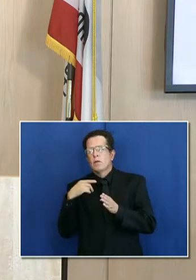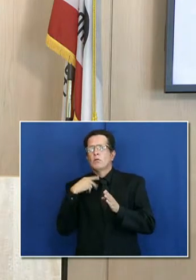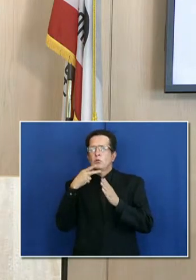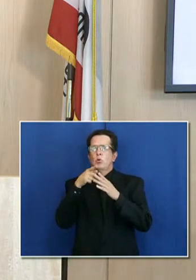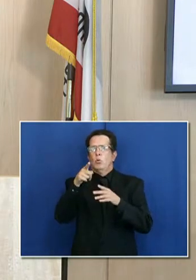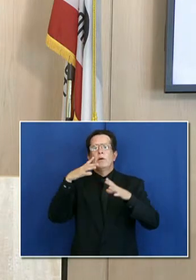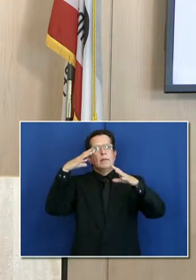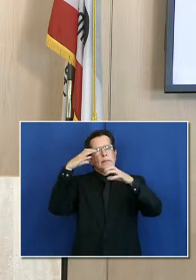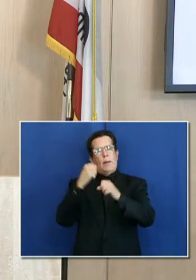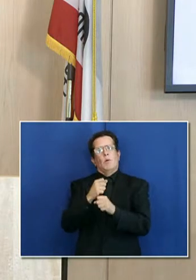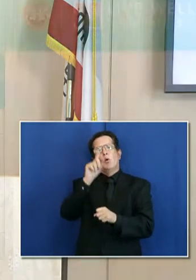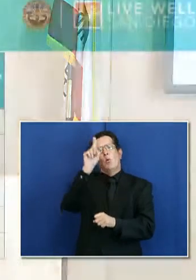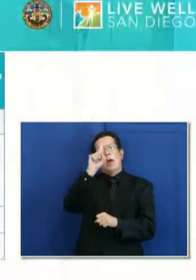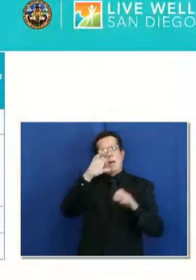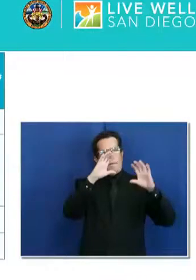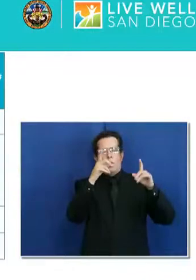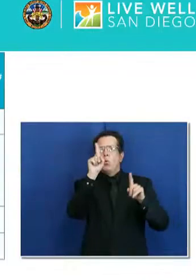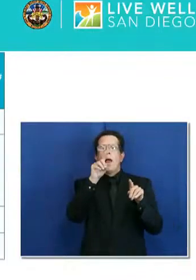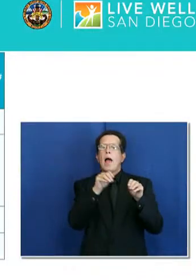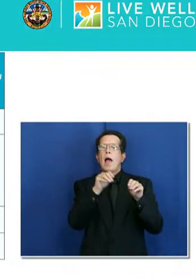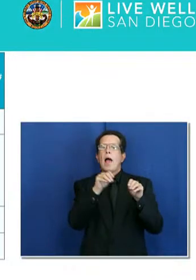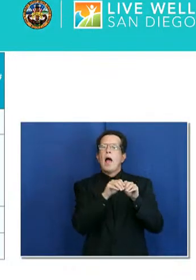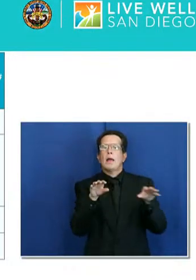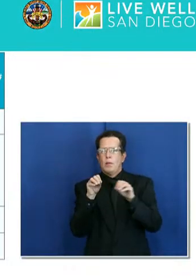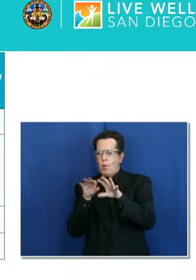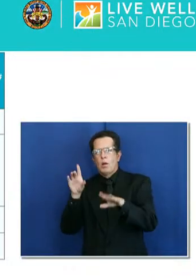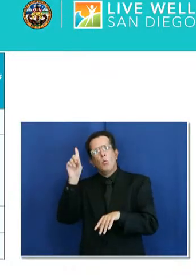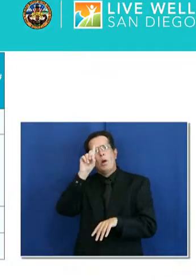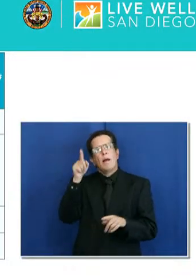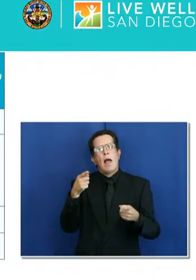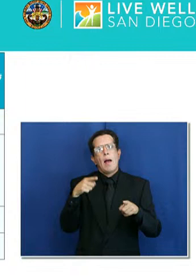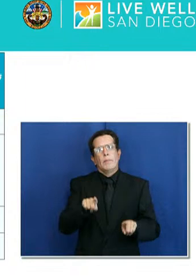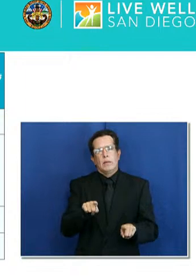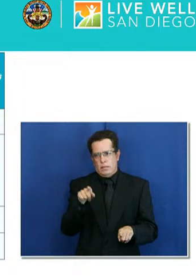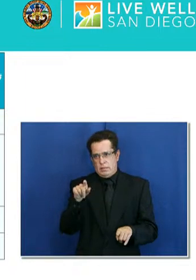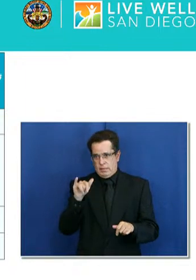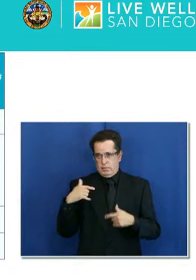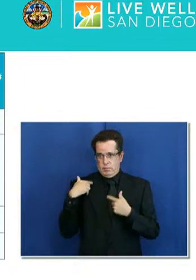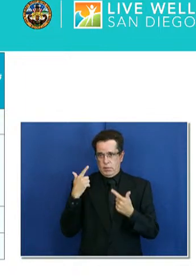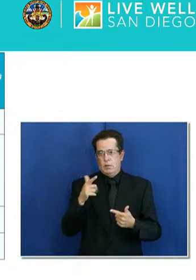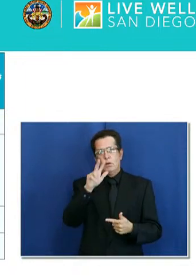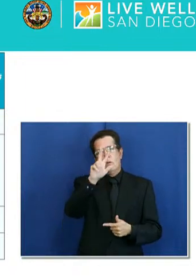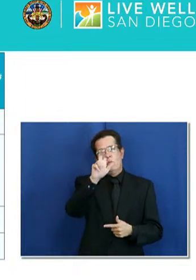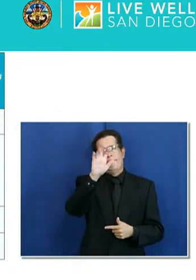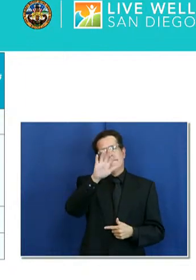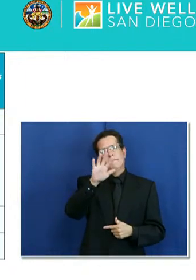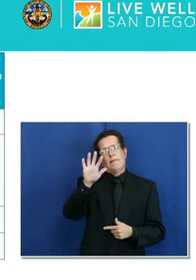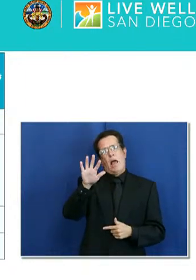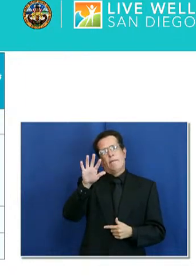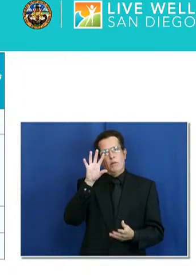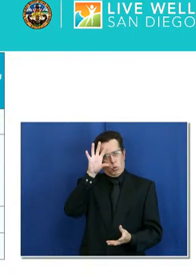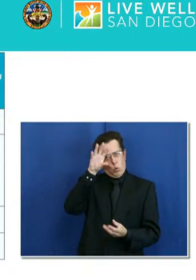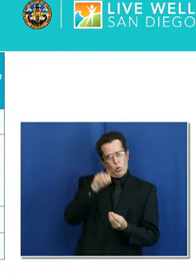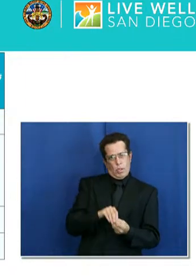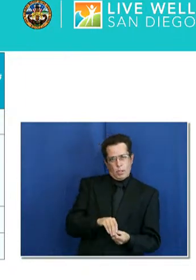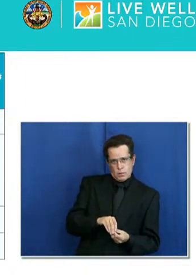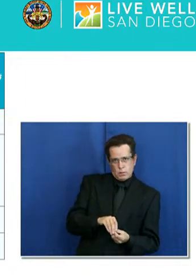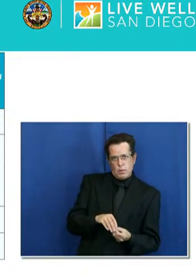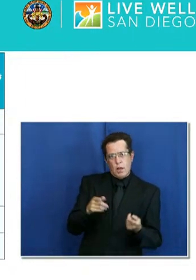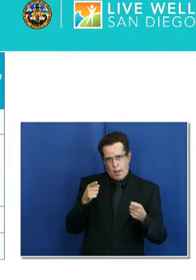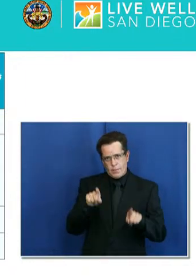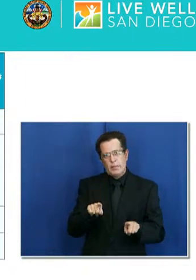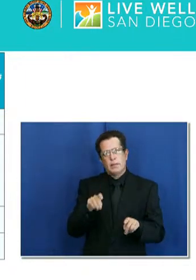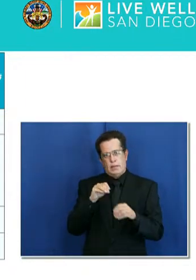as conveyed on this slide. Since the beginning of the pandemic, 355 total outbreaks have been or